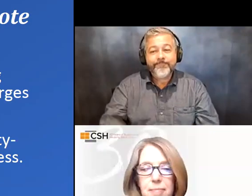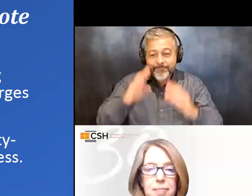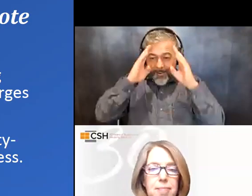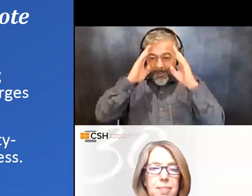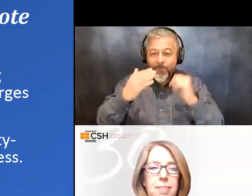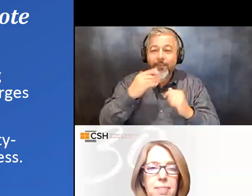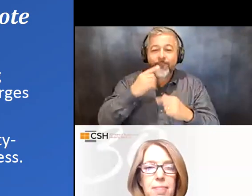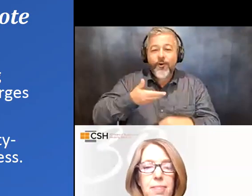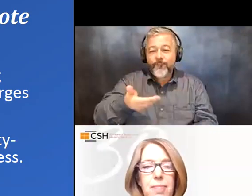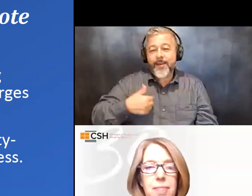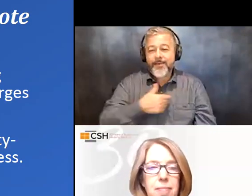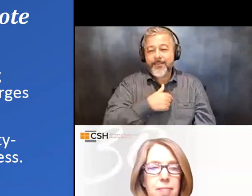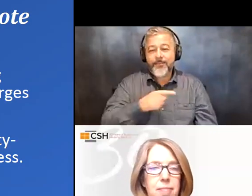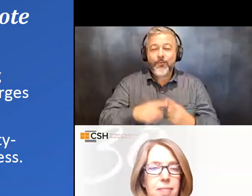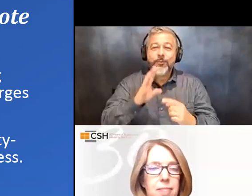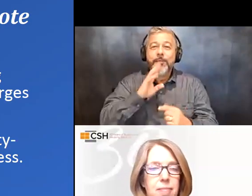for inviting us to speak today.